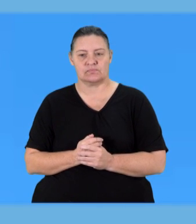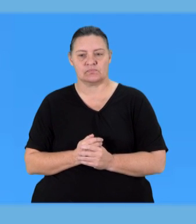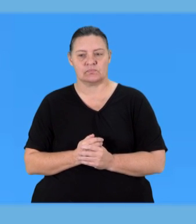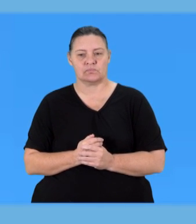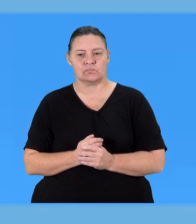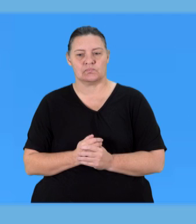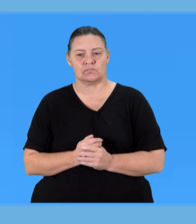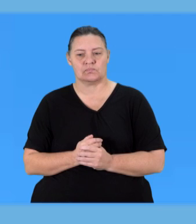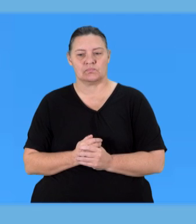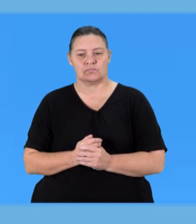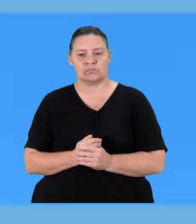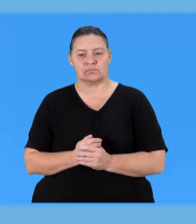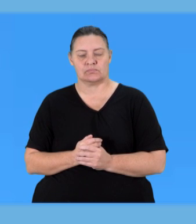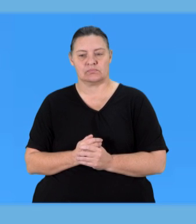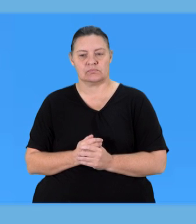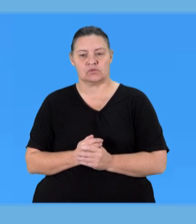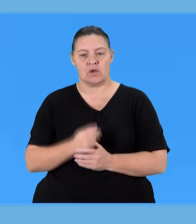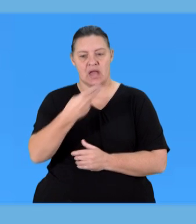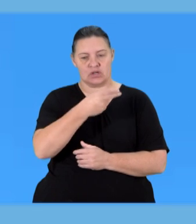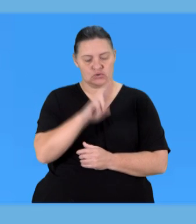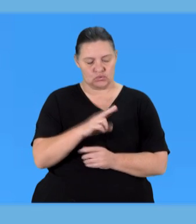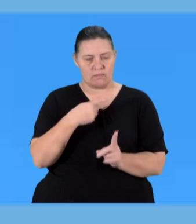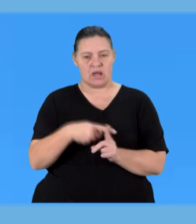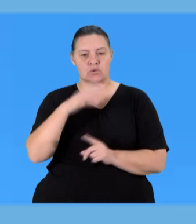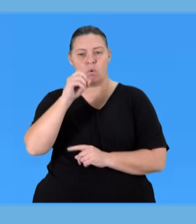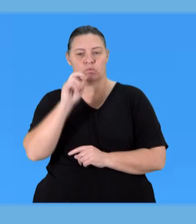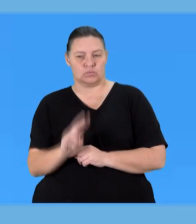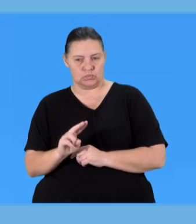so it's H2 plus O2